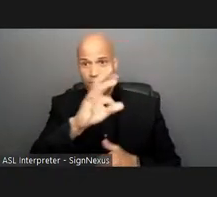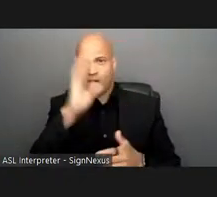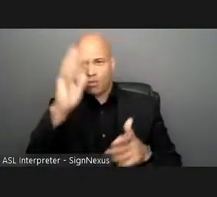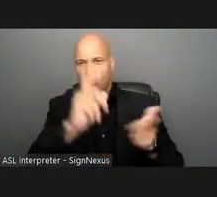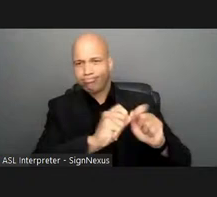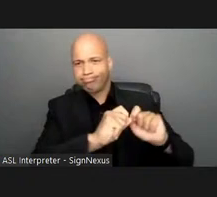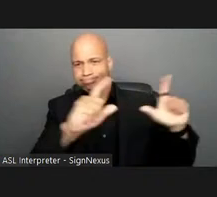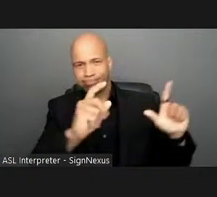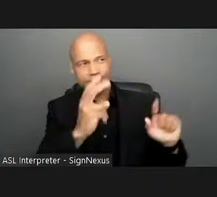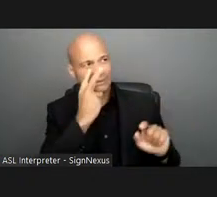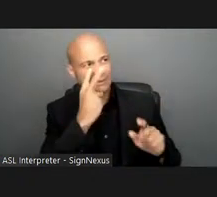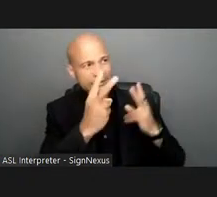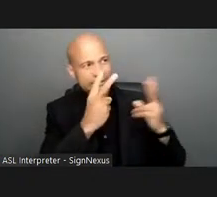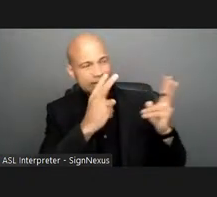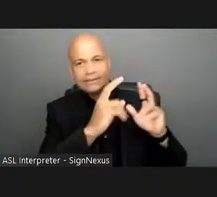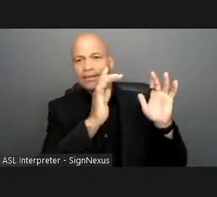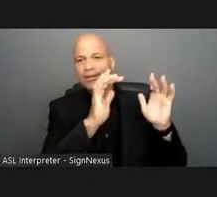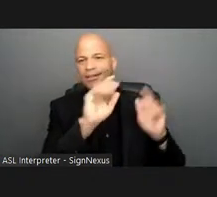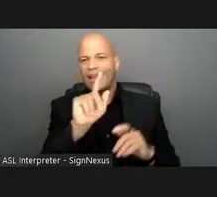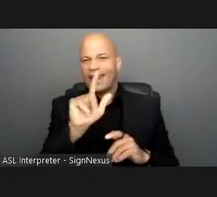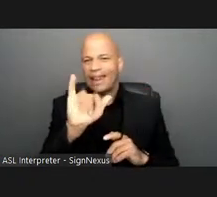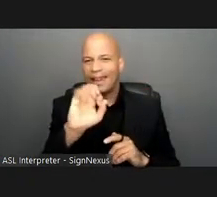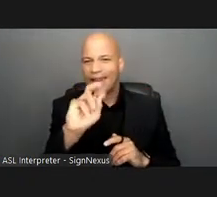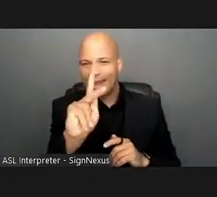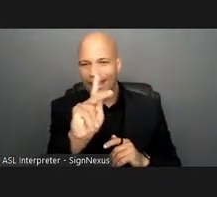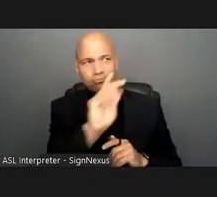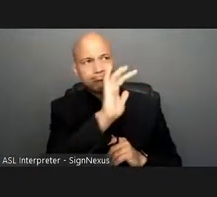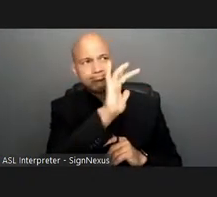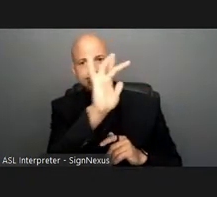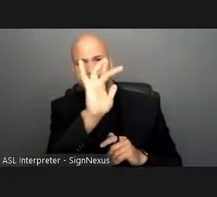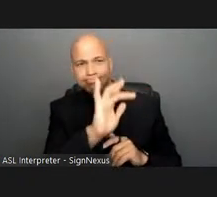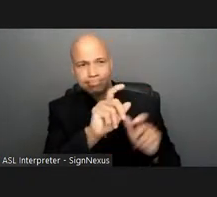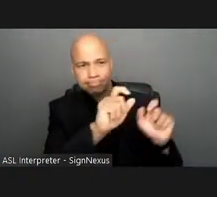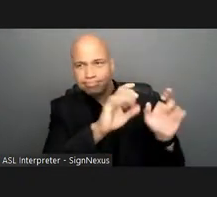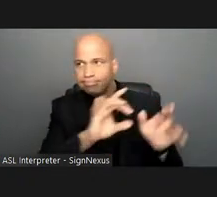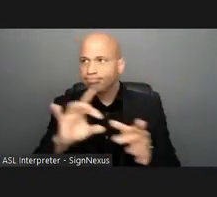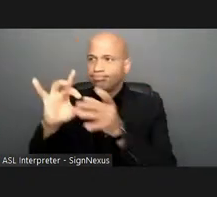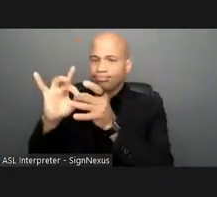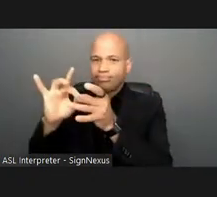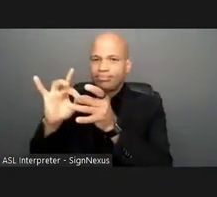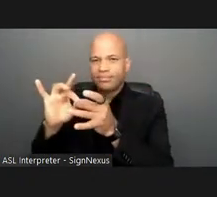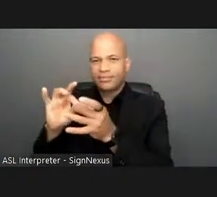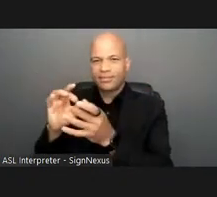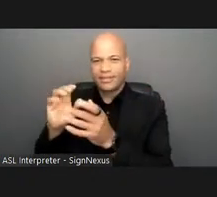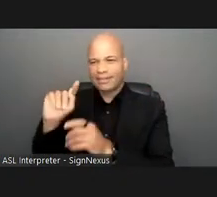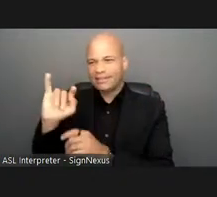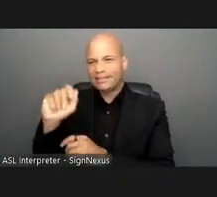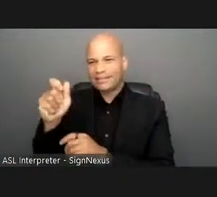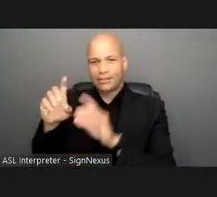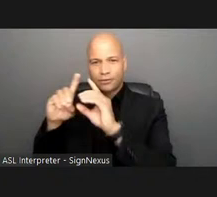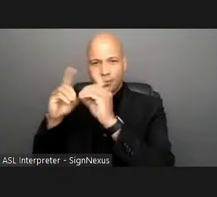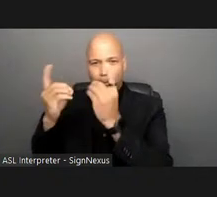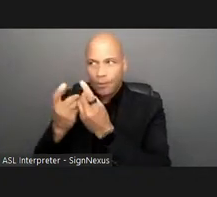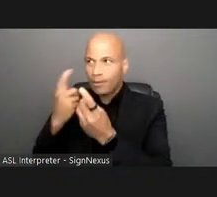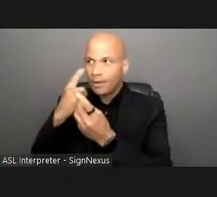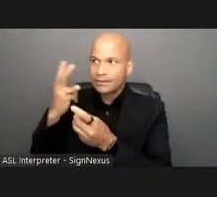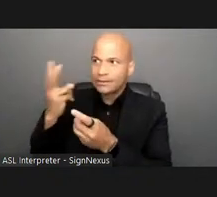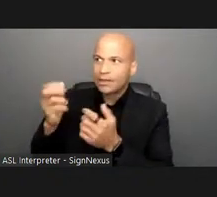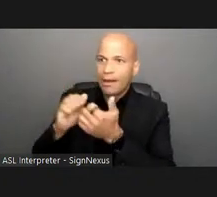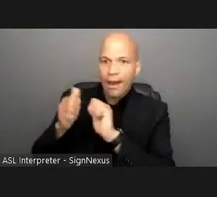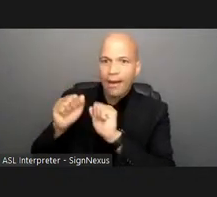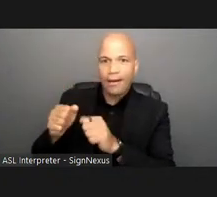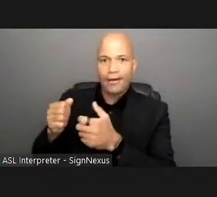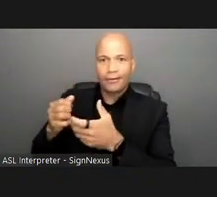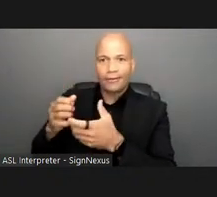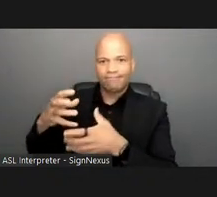to the New York State Department of Taxation and Finance website to guide eligible drivers to information on claiming the credit cpta will also